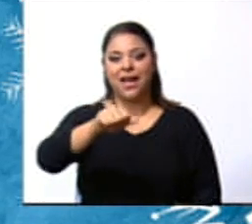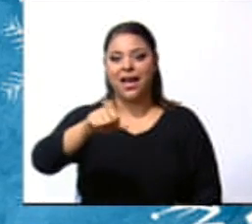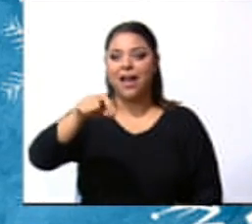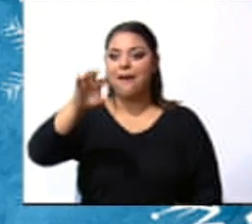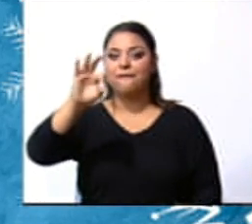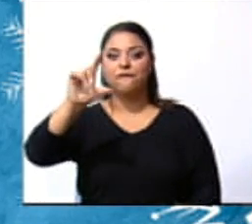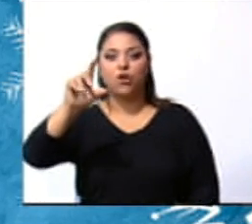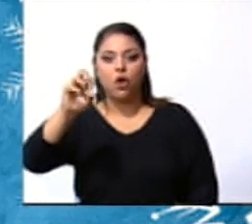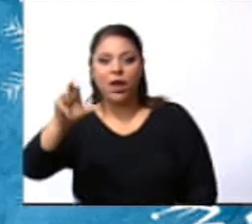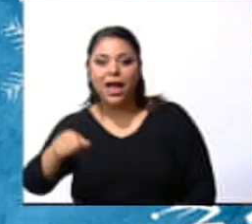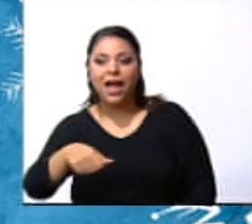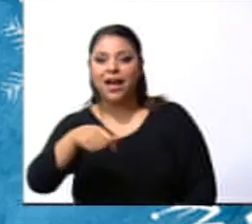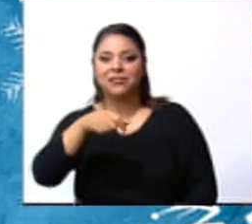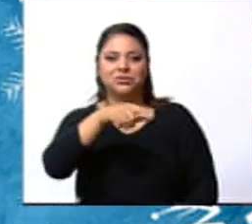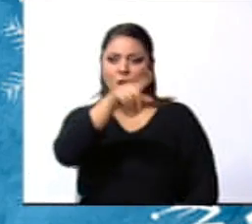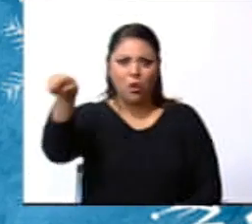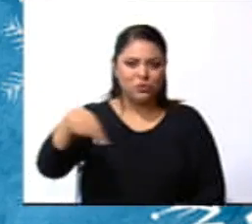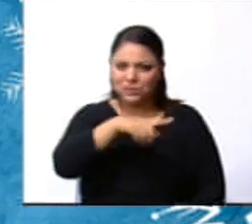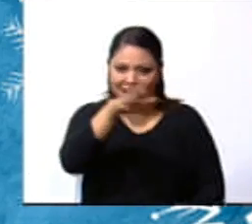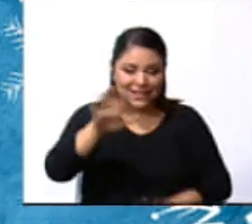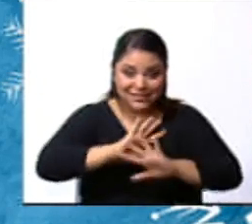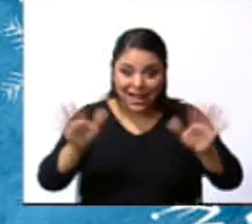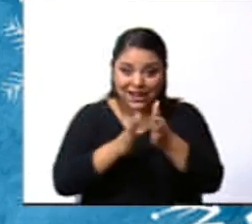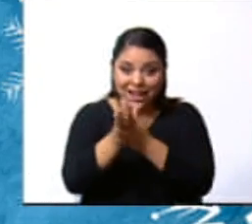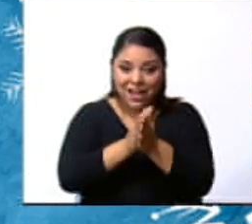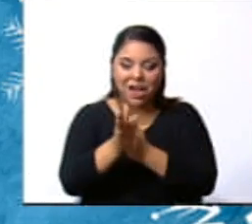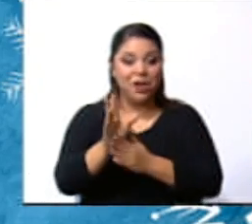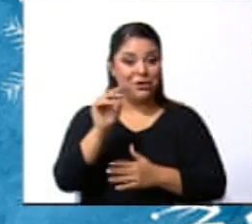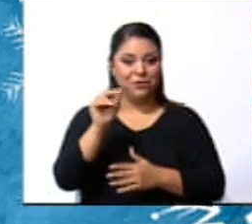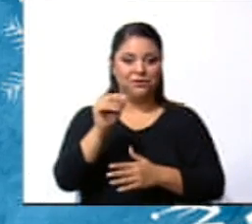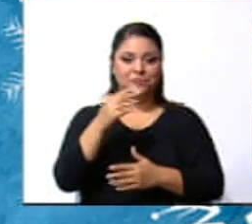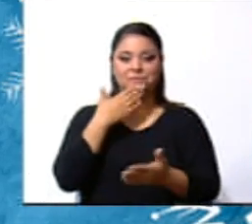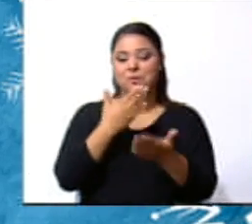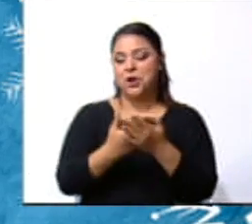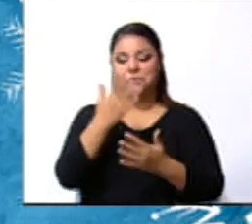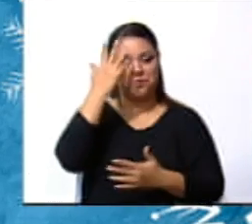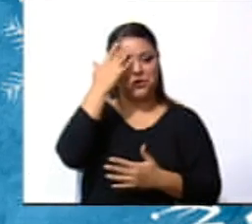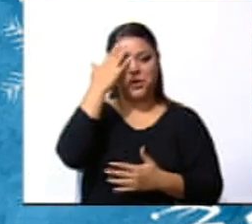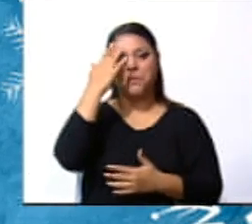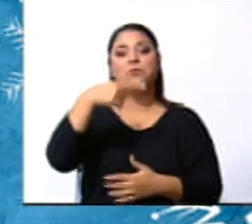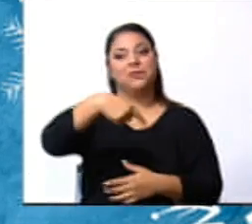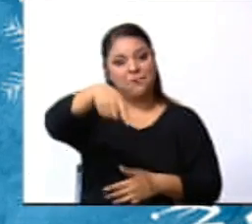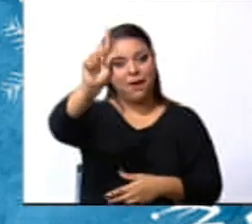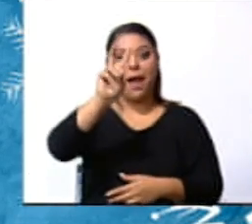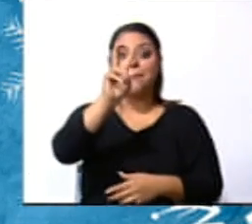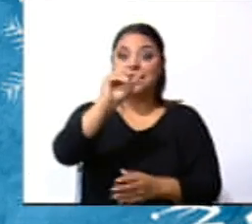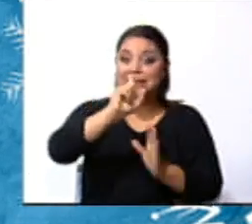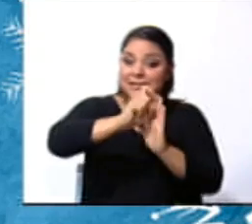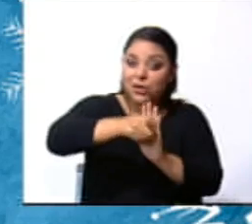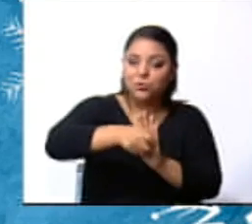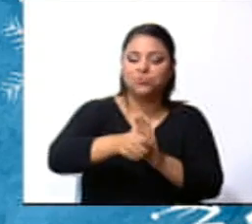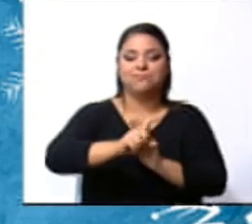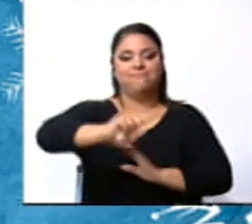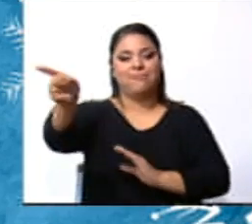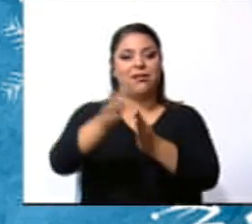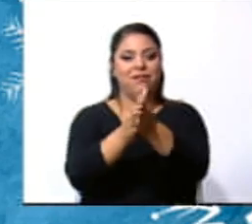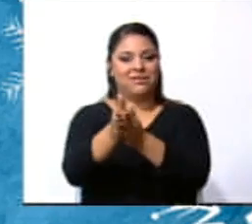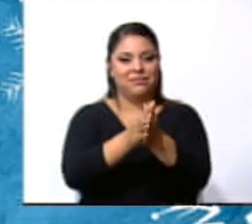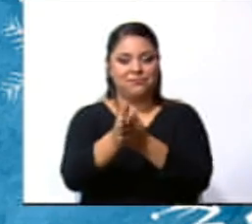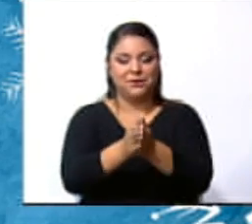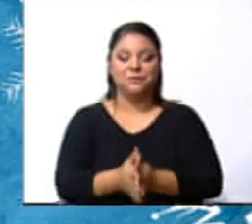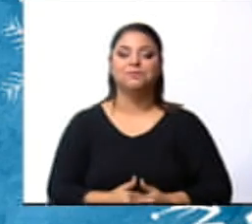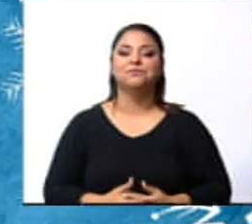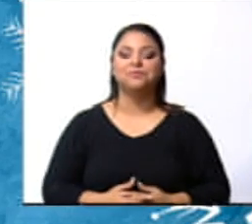No? Okay, don't worry. I'm going to give you 20 seconds, so please go and wash your hands.